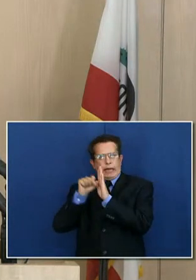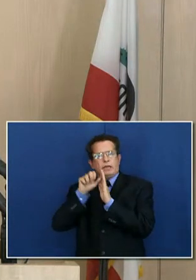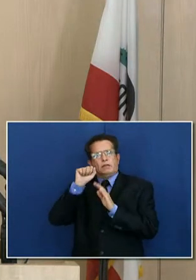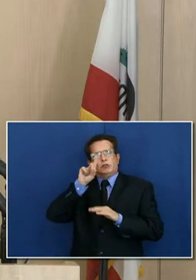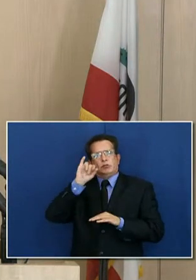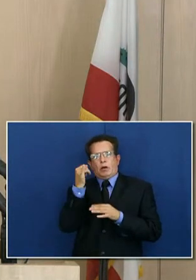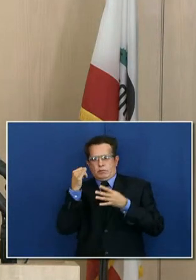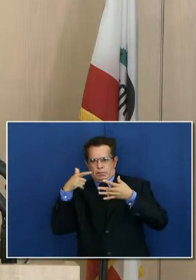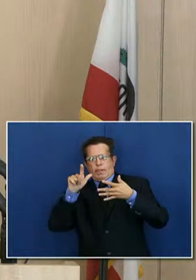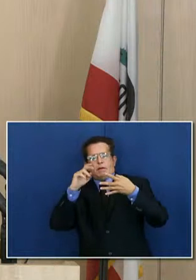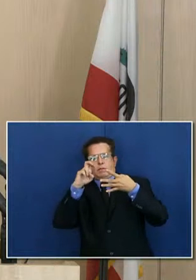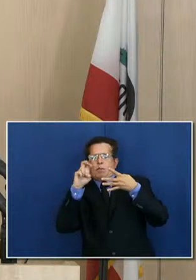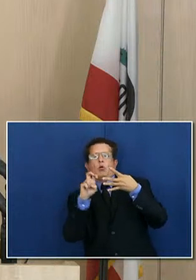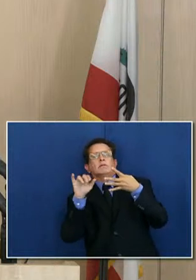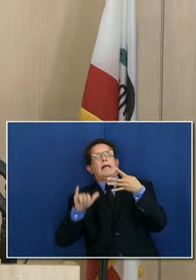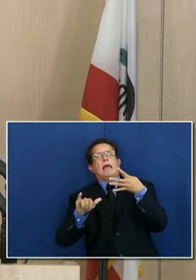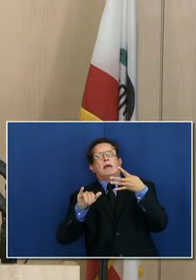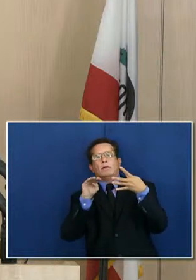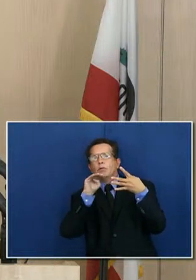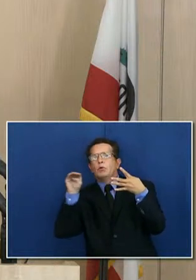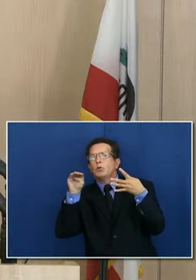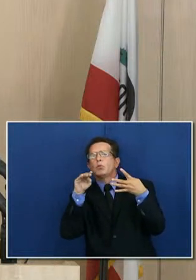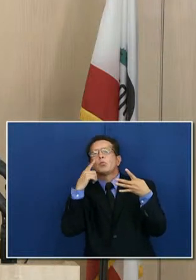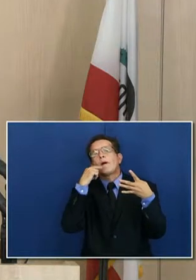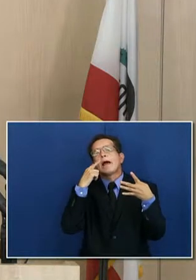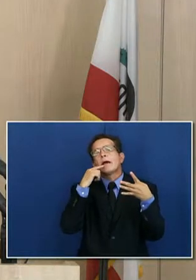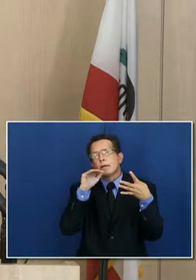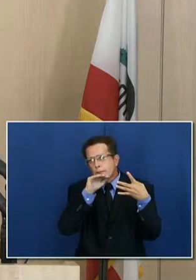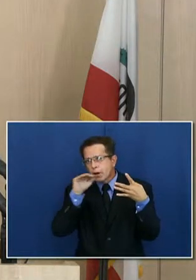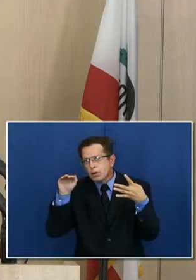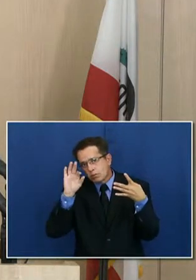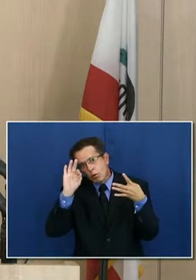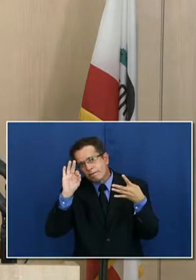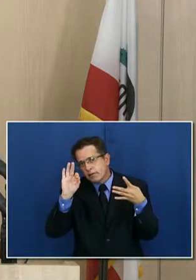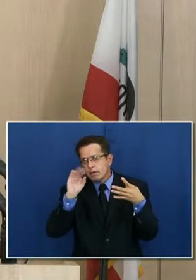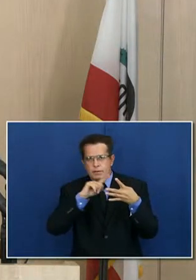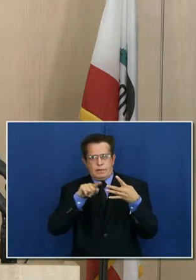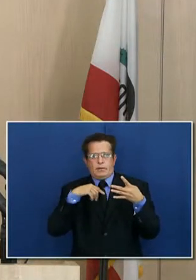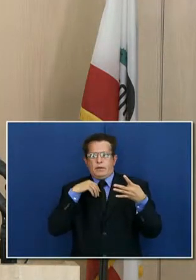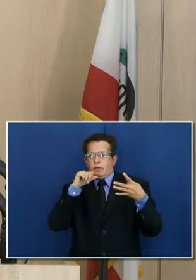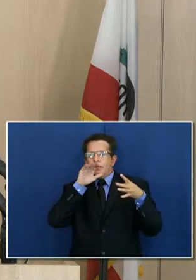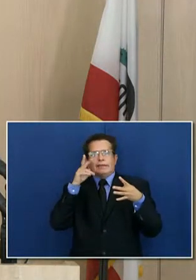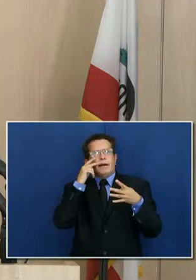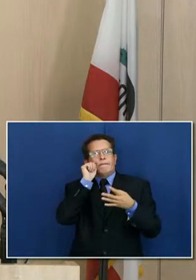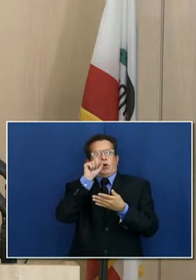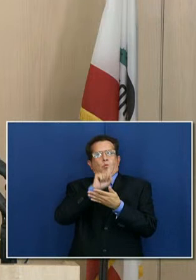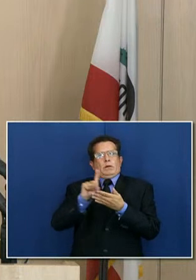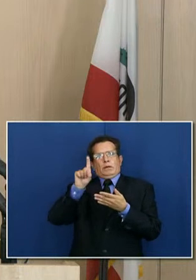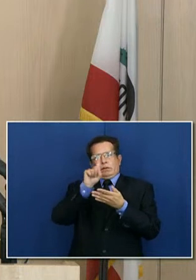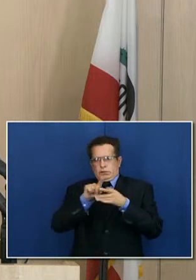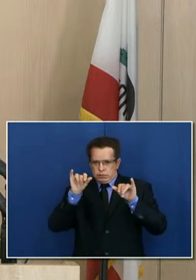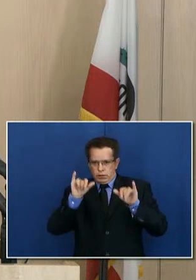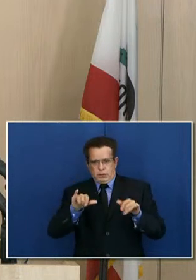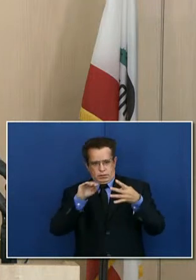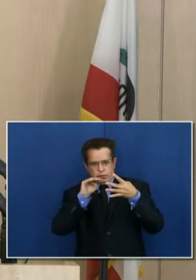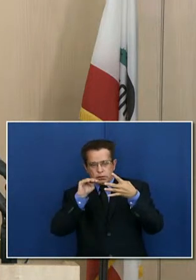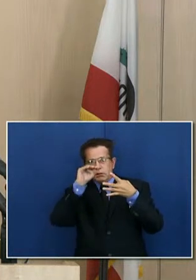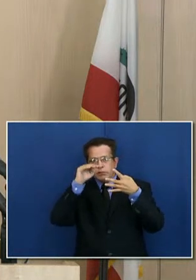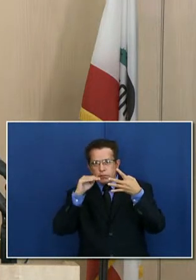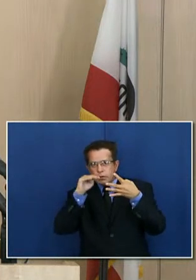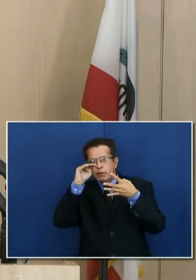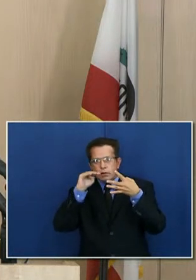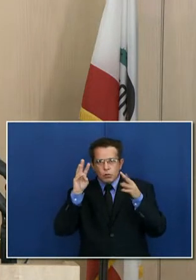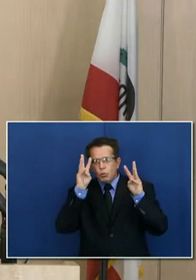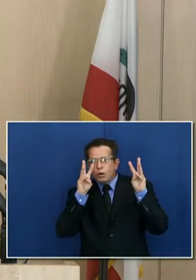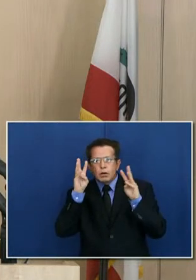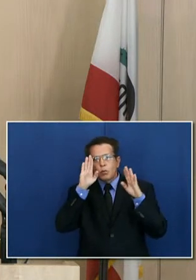has allowed us to stay in the red tier. But we don't want to live or die each week based on the tiers in the context of how